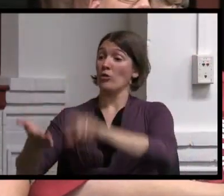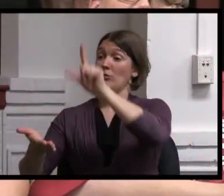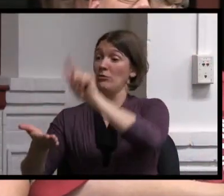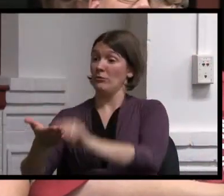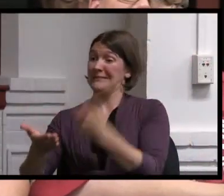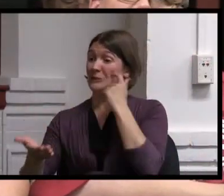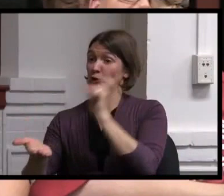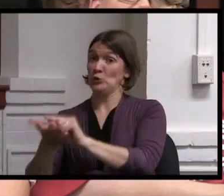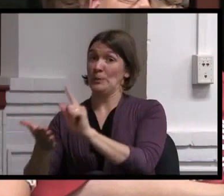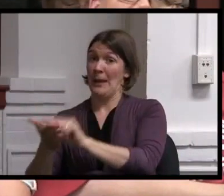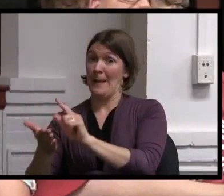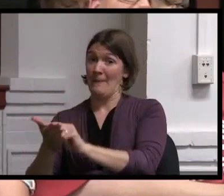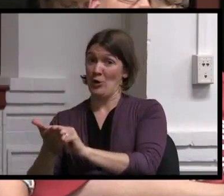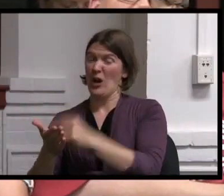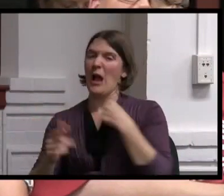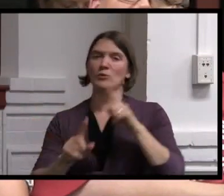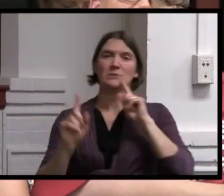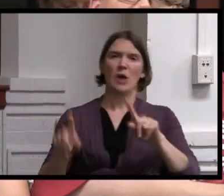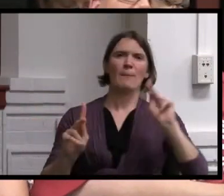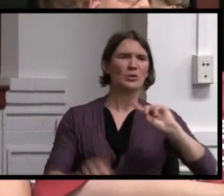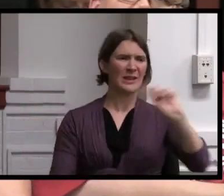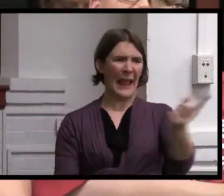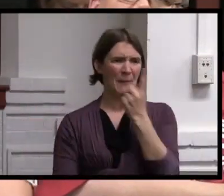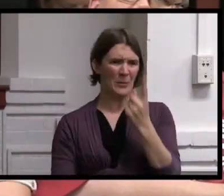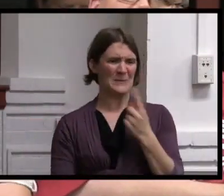Commons. A person came to me and said,